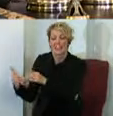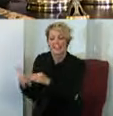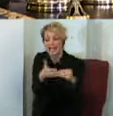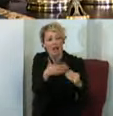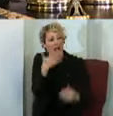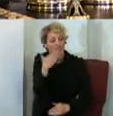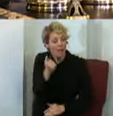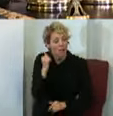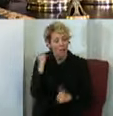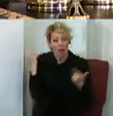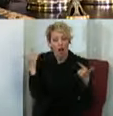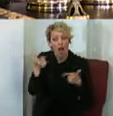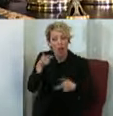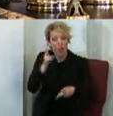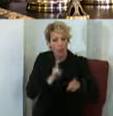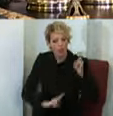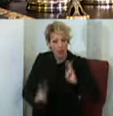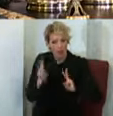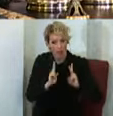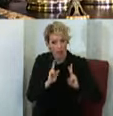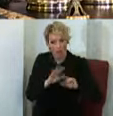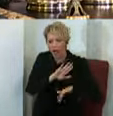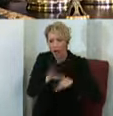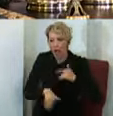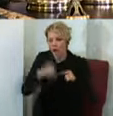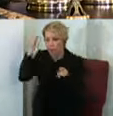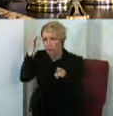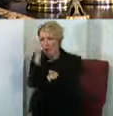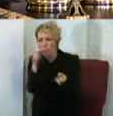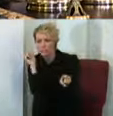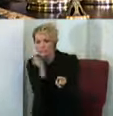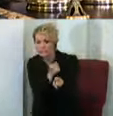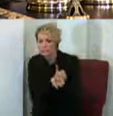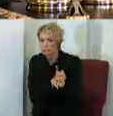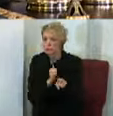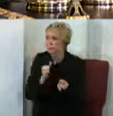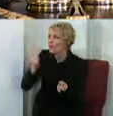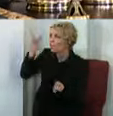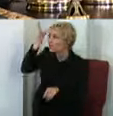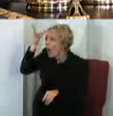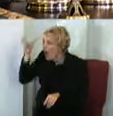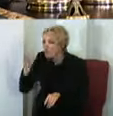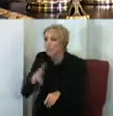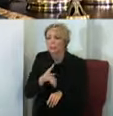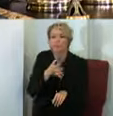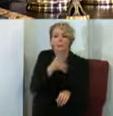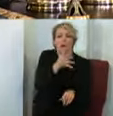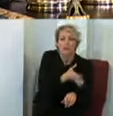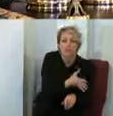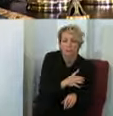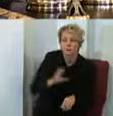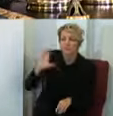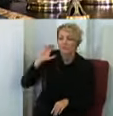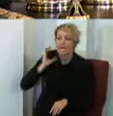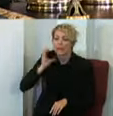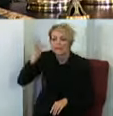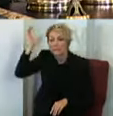Thank you for all of the people, all of our brothers and sisters, our fathers, our mothers, our